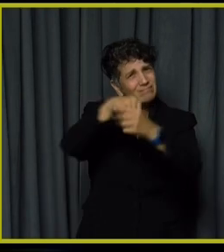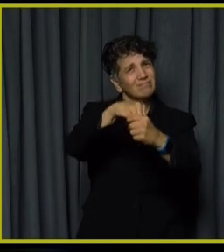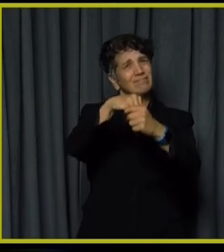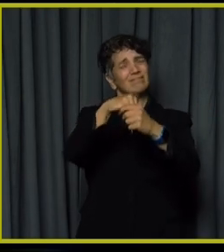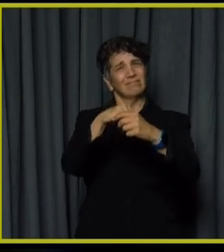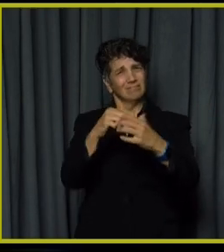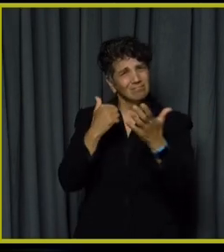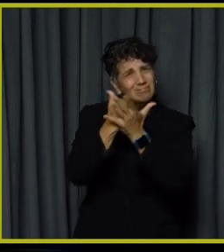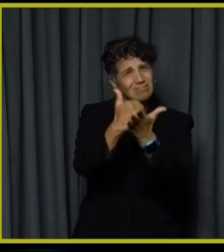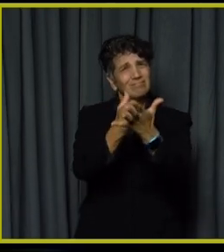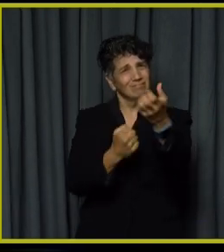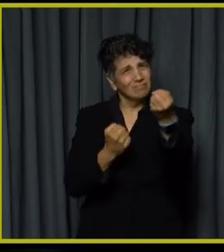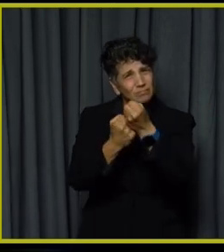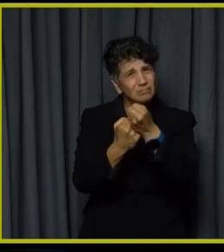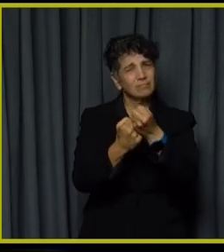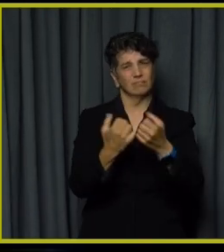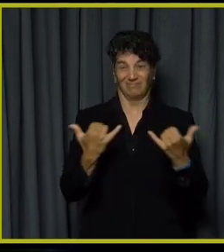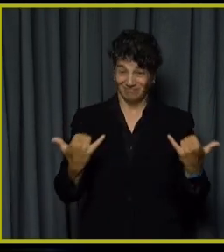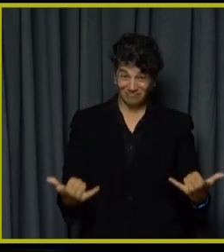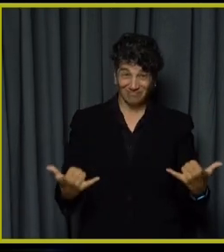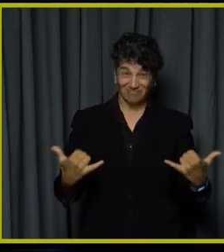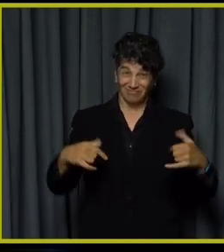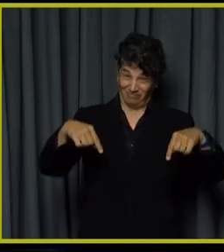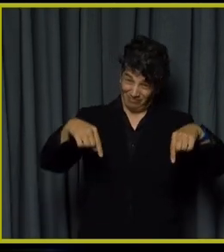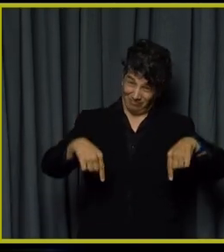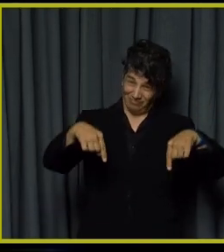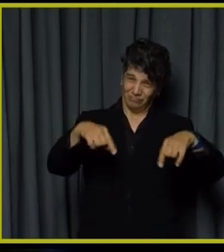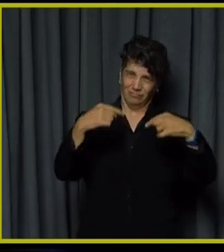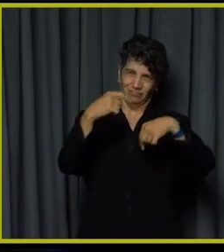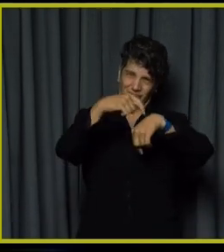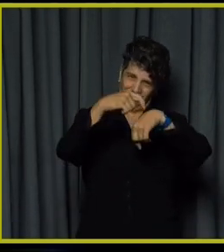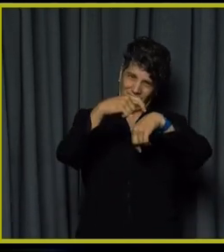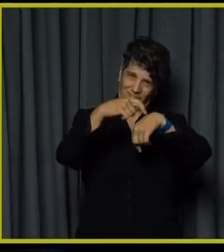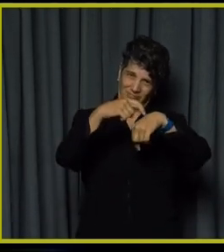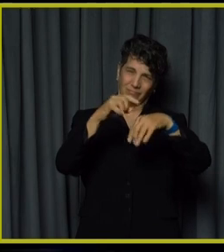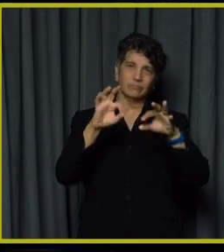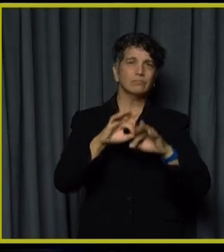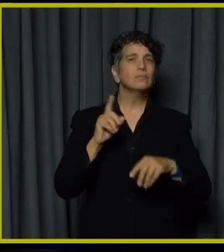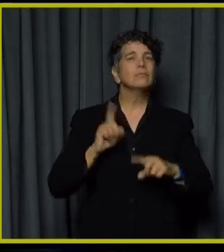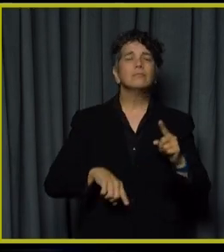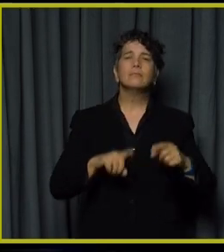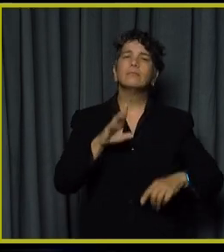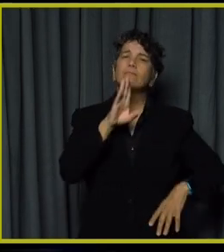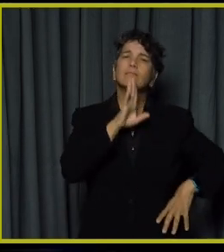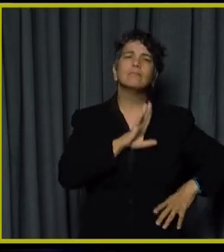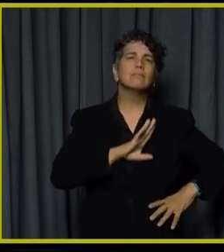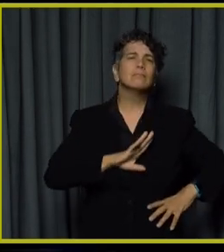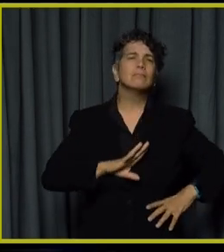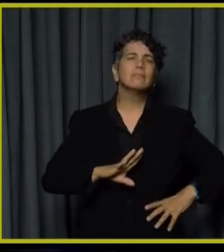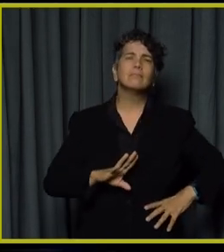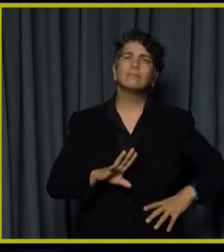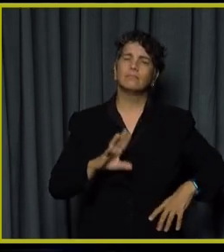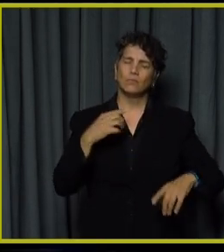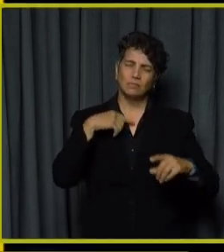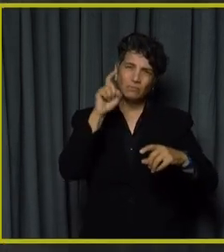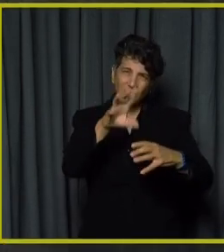moment in our country's history, we can and we must move forward together, and we're not moving one step